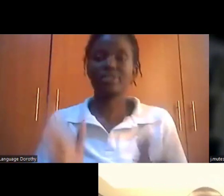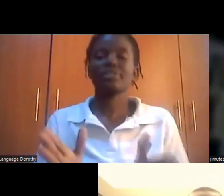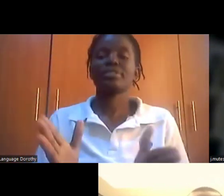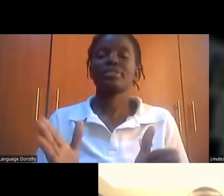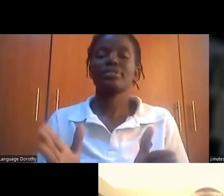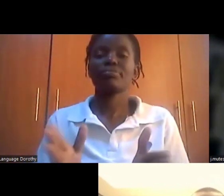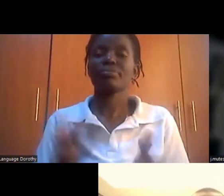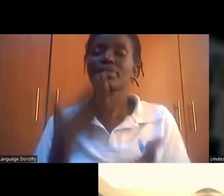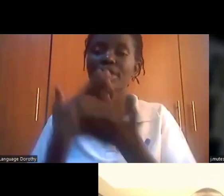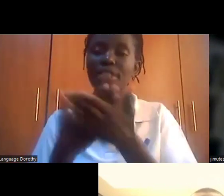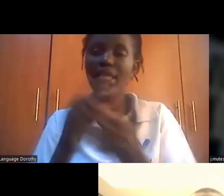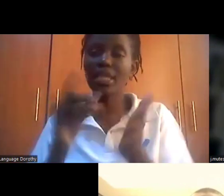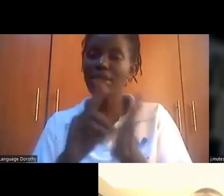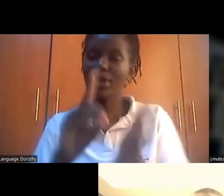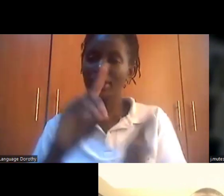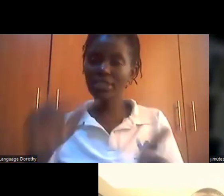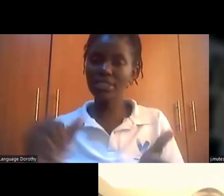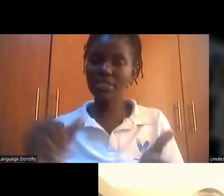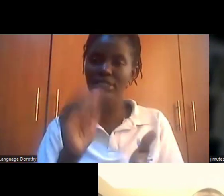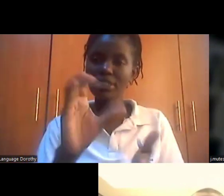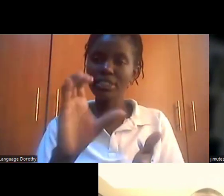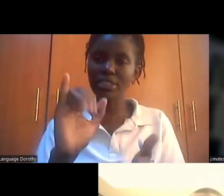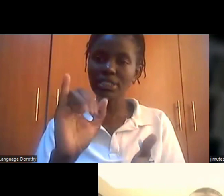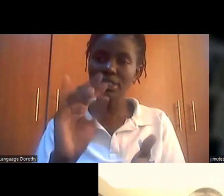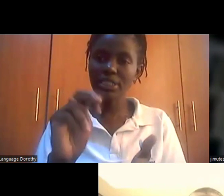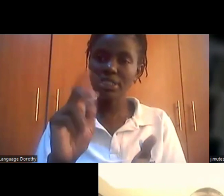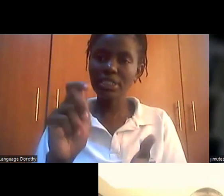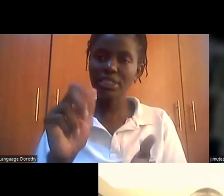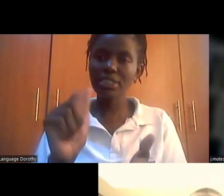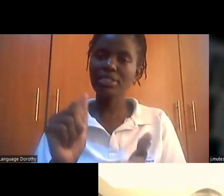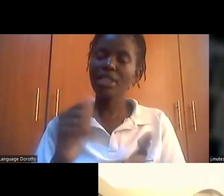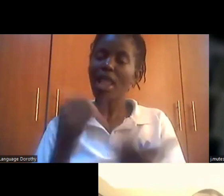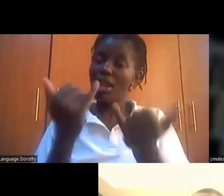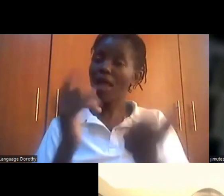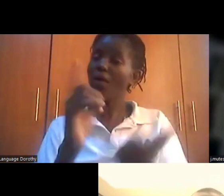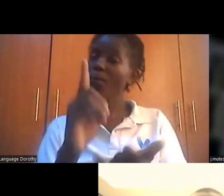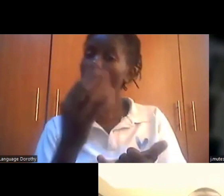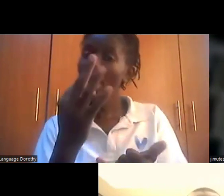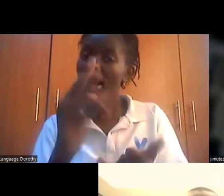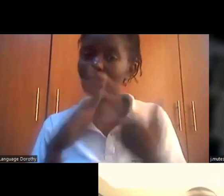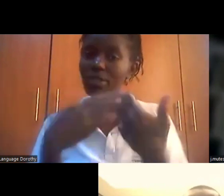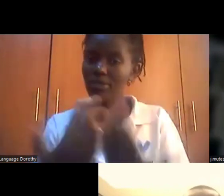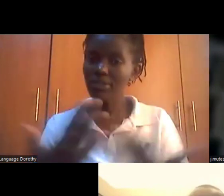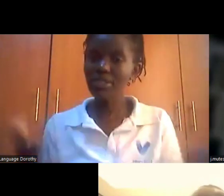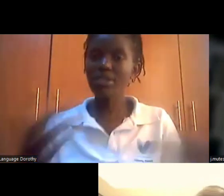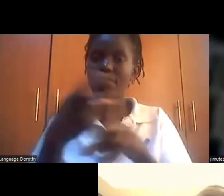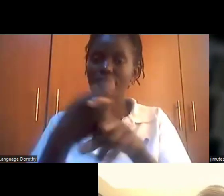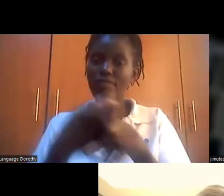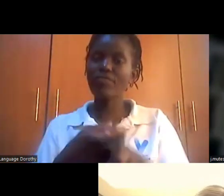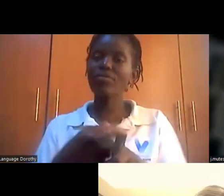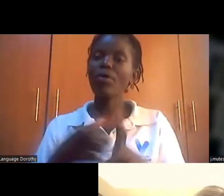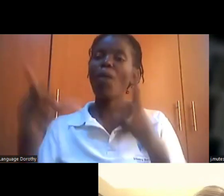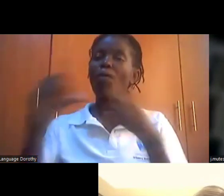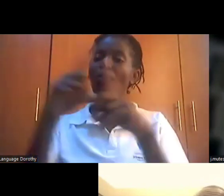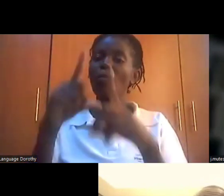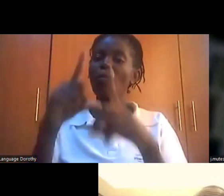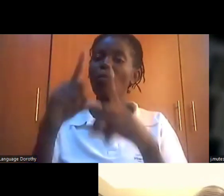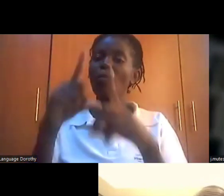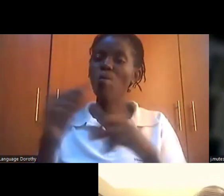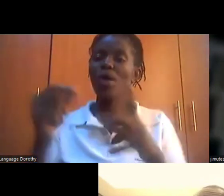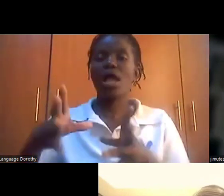Thank you, Dr. Jacinta. Now, one of the things from the word go is